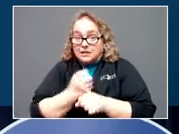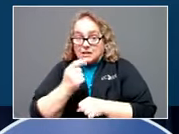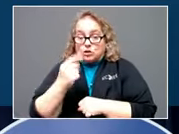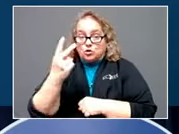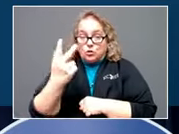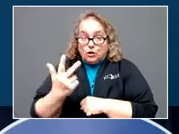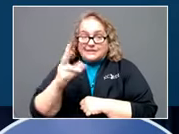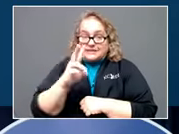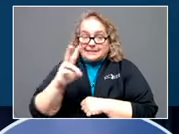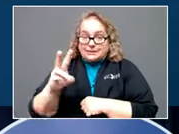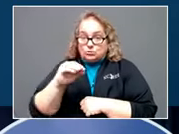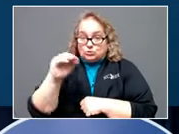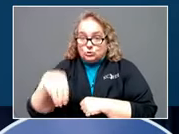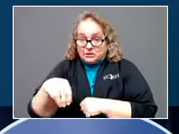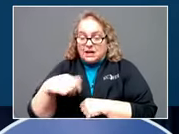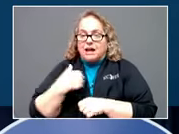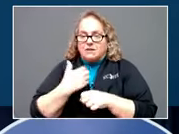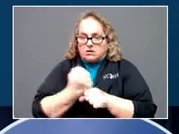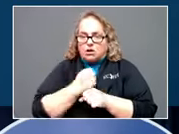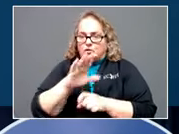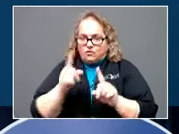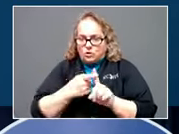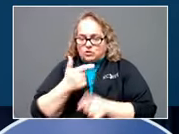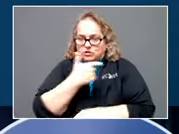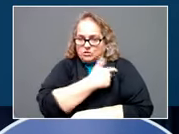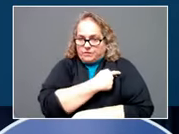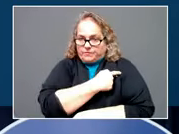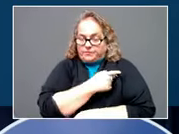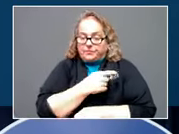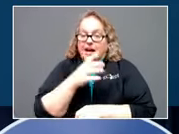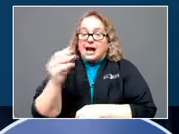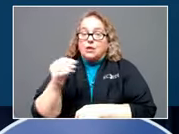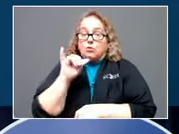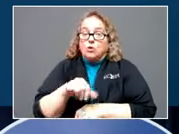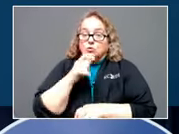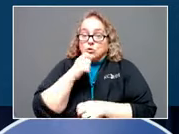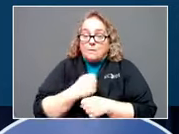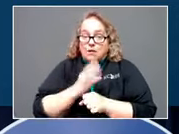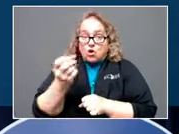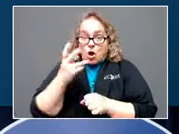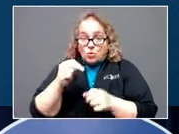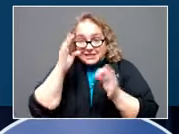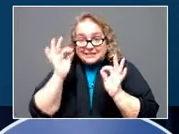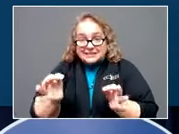66%, have gotten at least their first dose. And of those that make their own healthcare decisions, this is up a